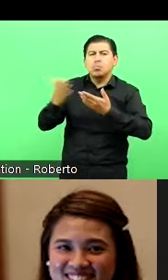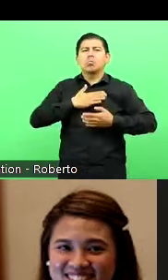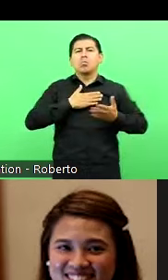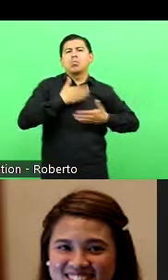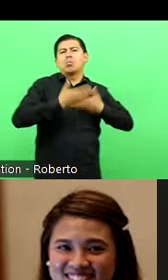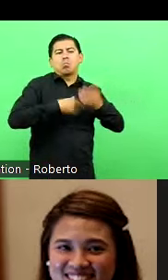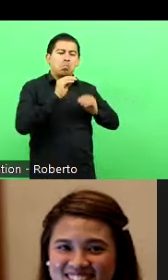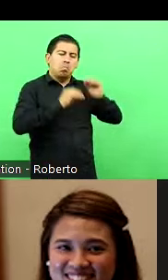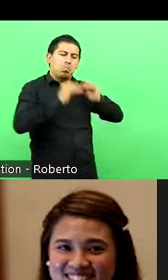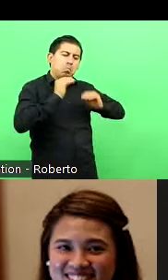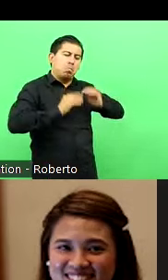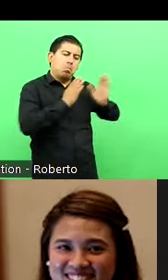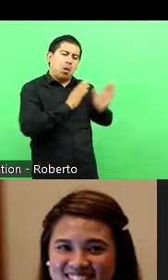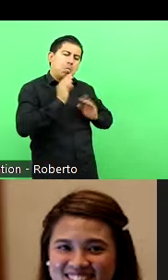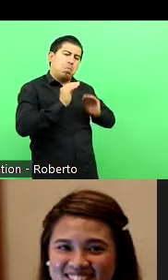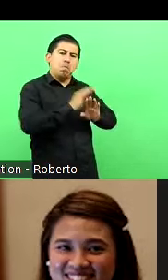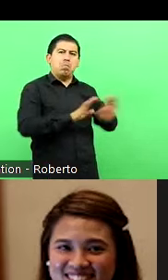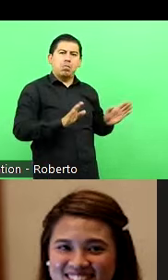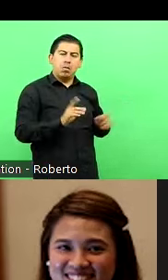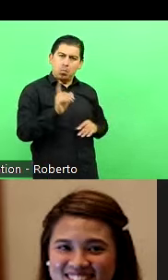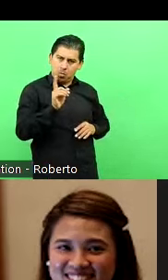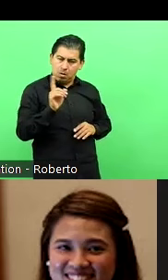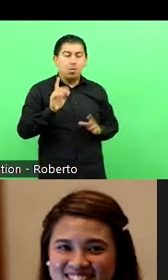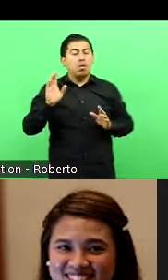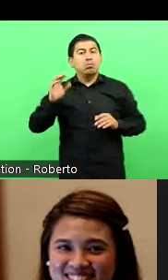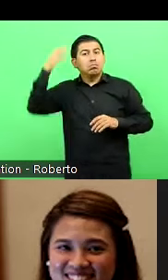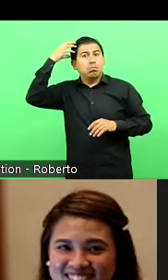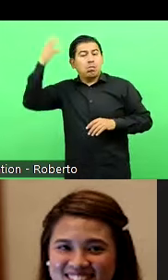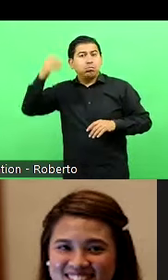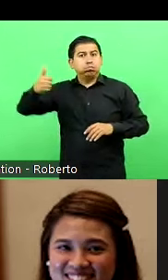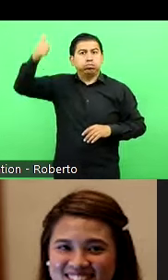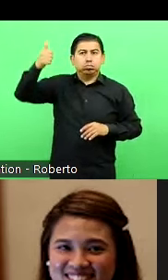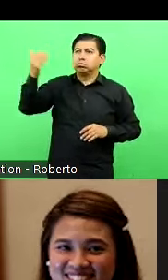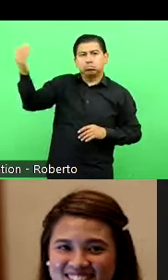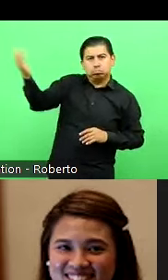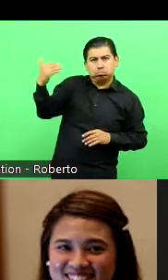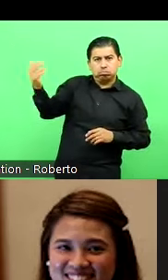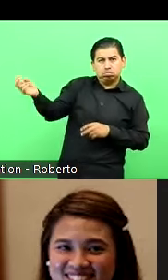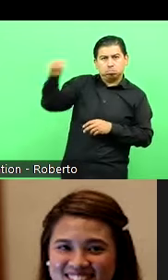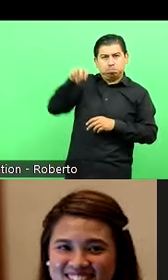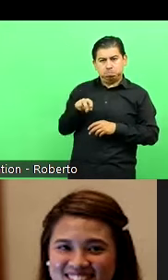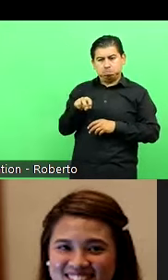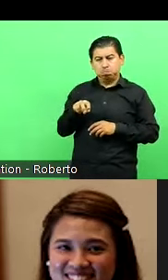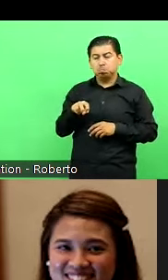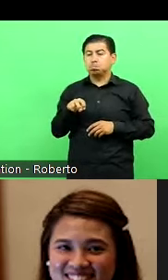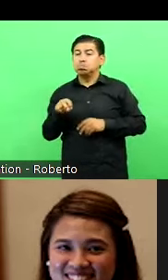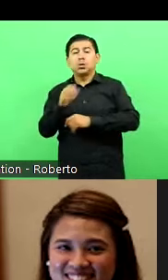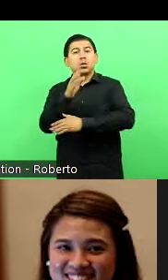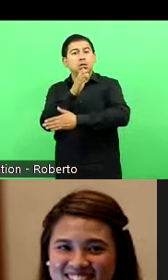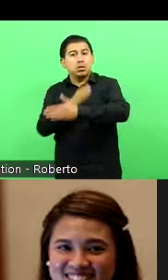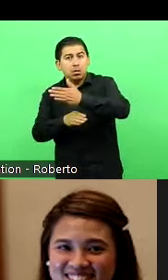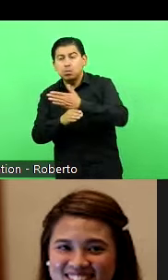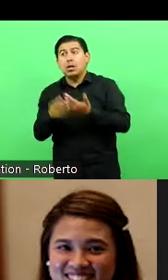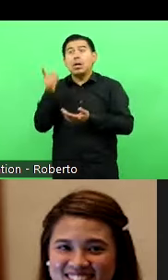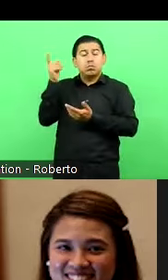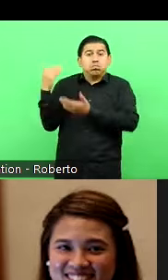Philippines they are part of um, policy making for local government units. It is also important